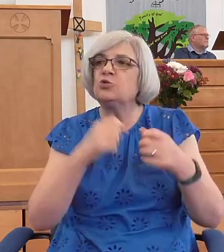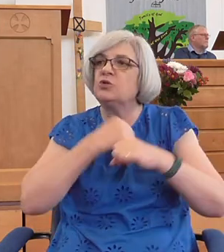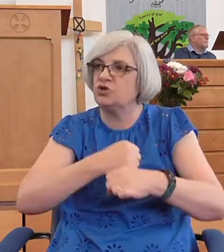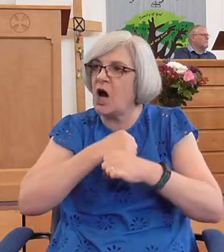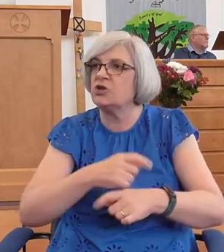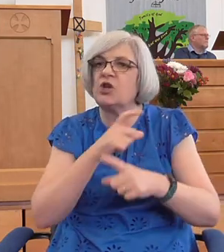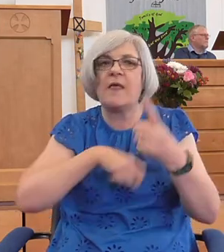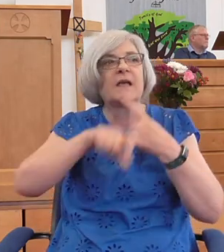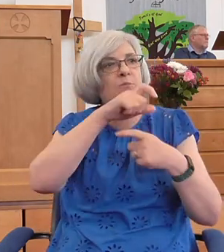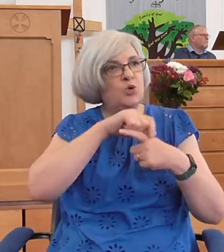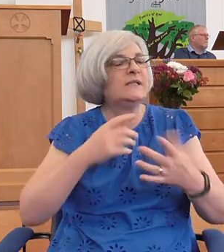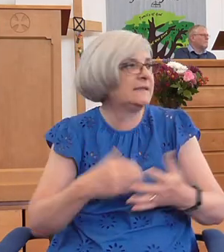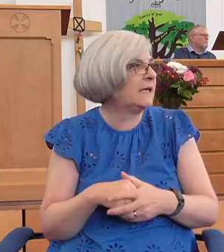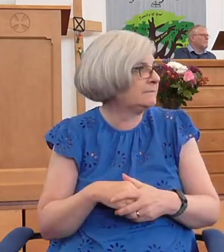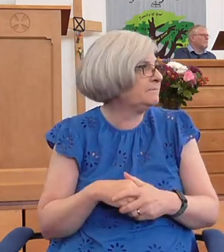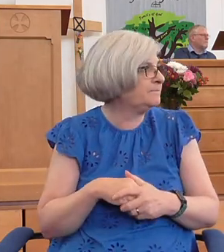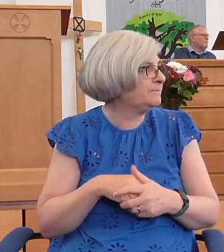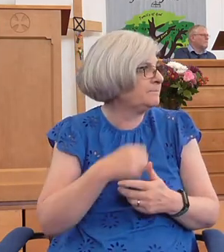run home doing that?